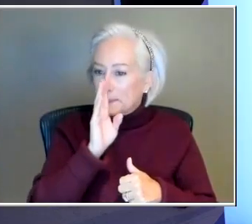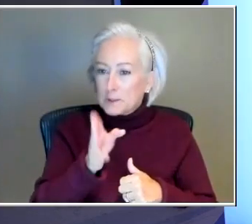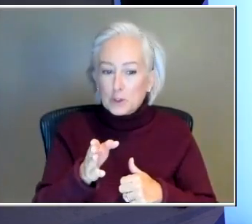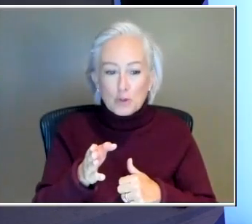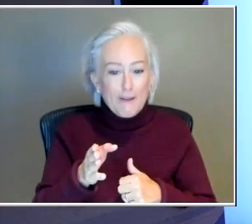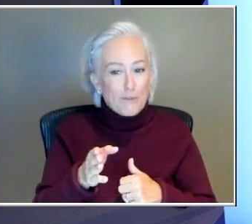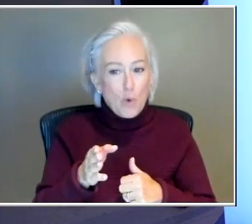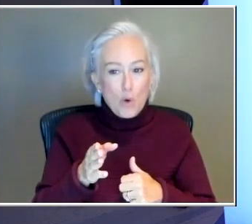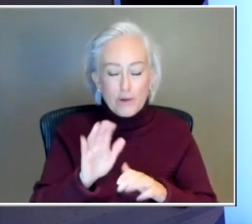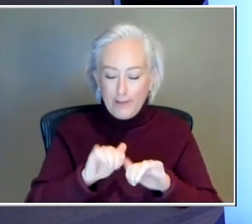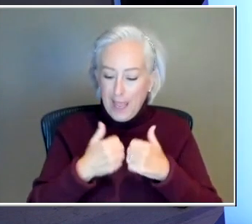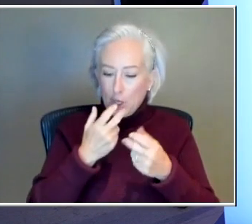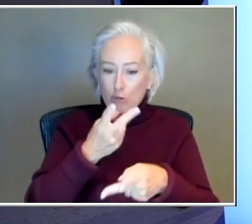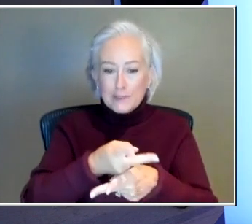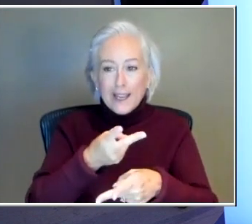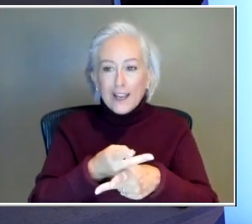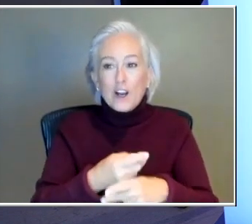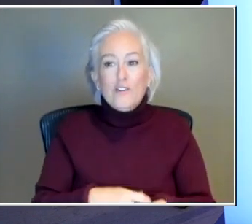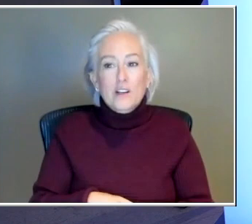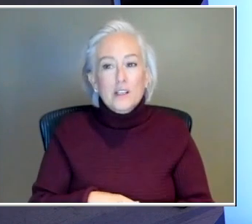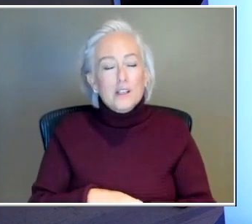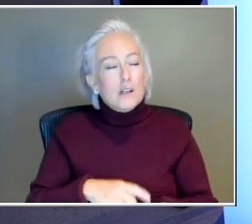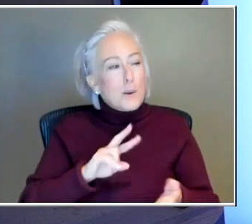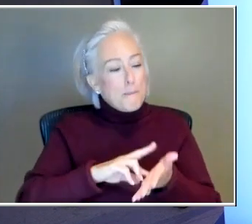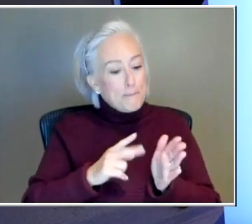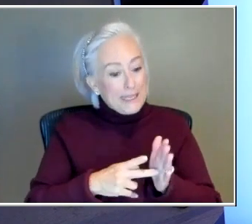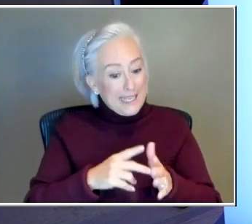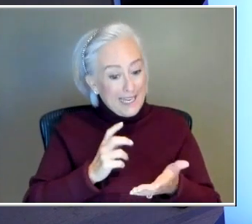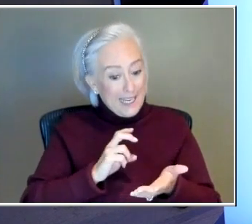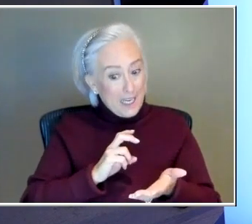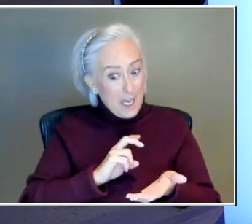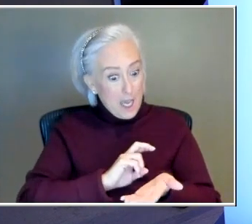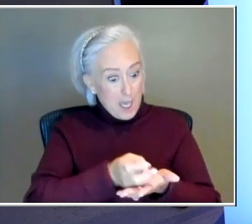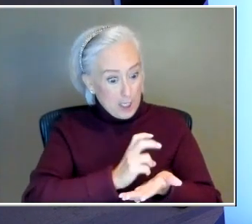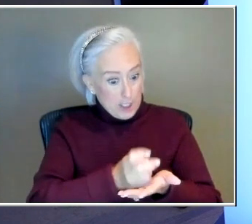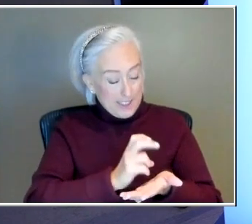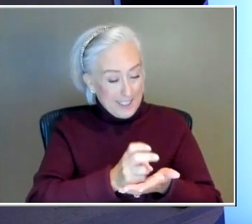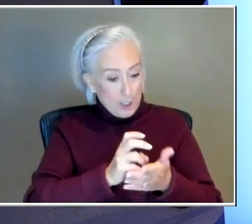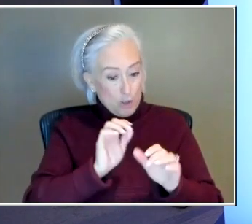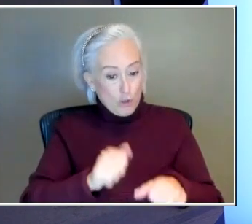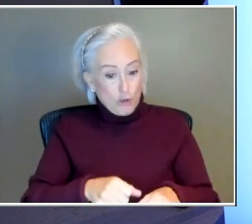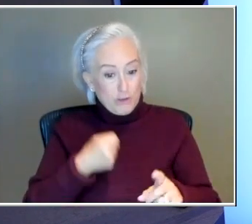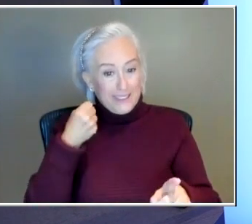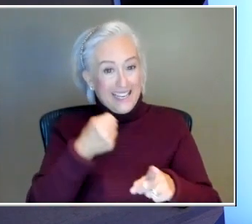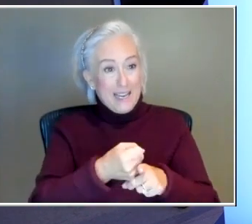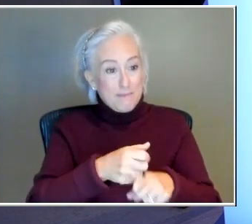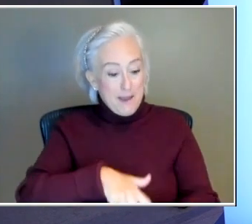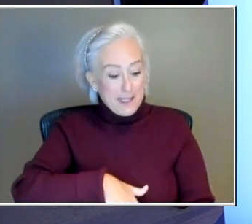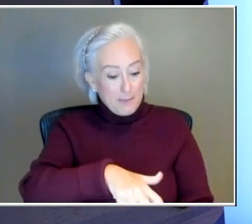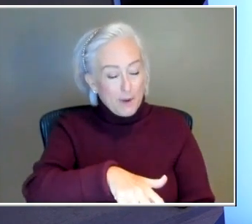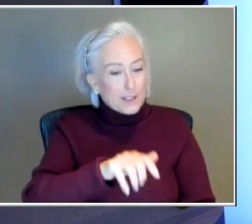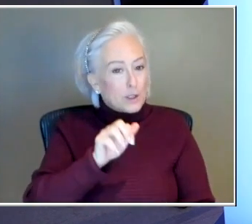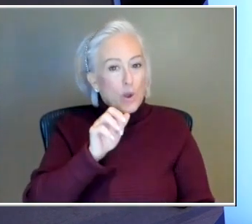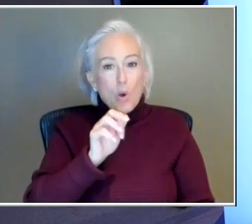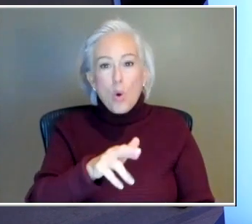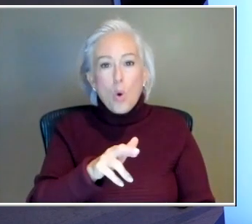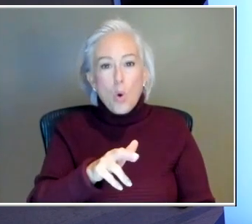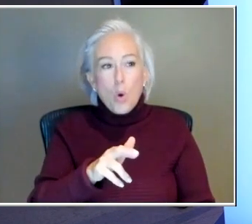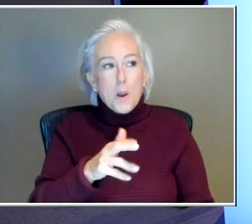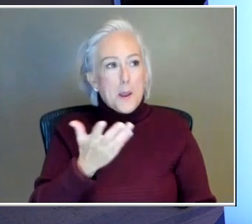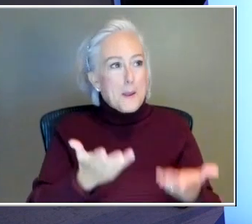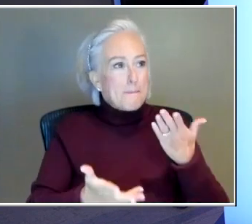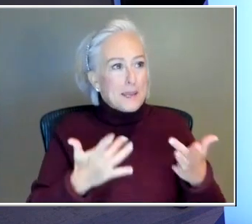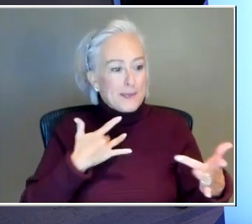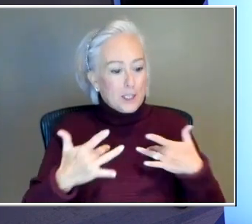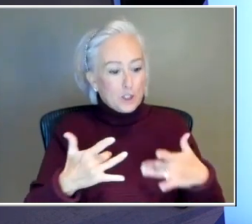Is it a concern that a seizure could jeopardize the pregnancy, or is it also after you have a baby? Now